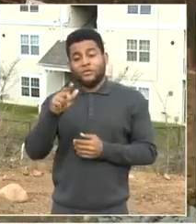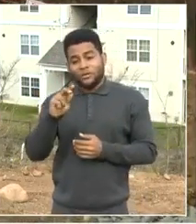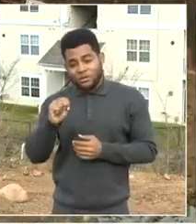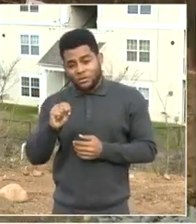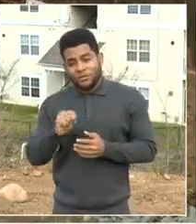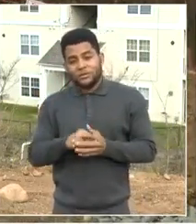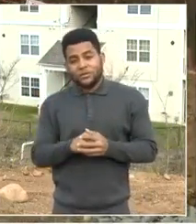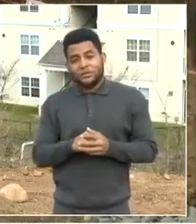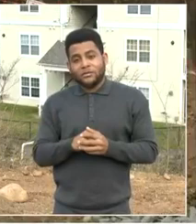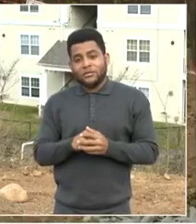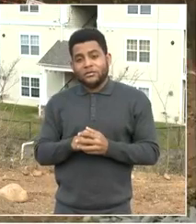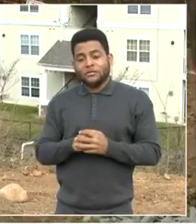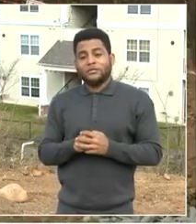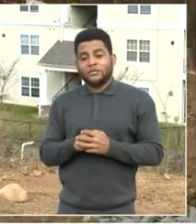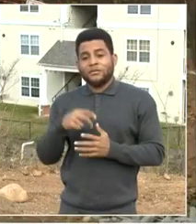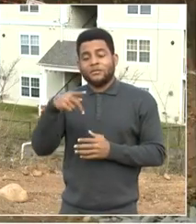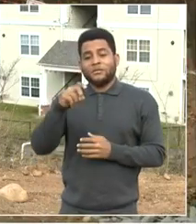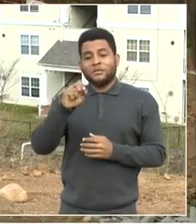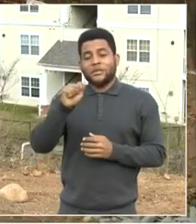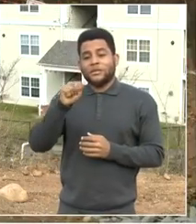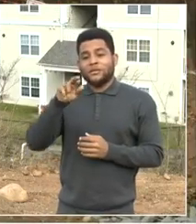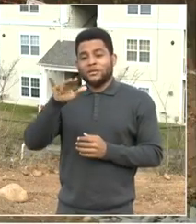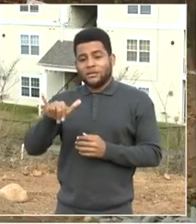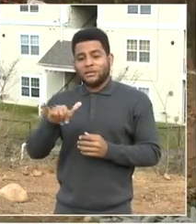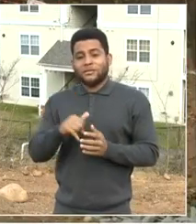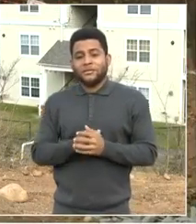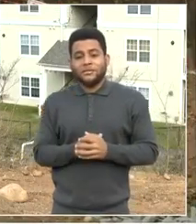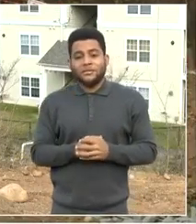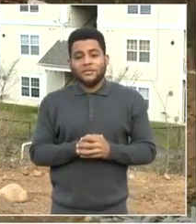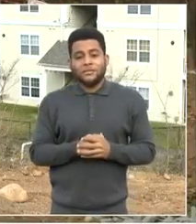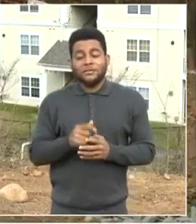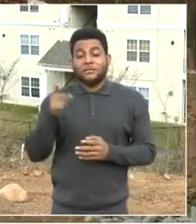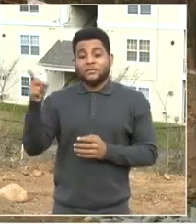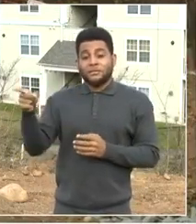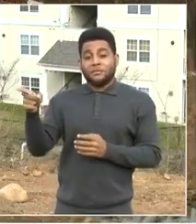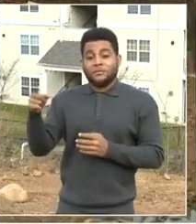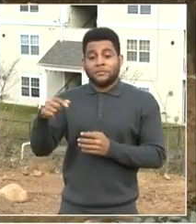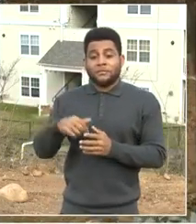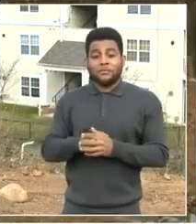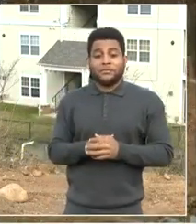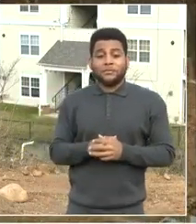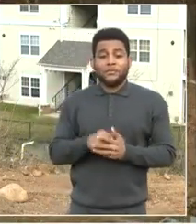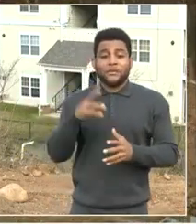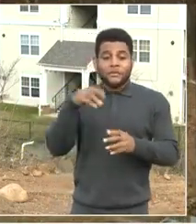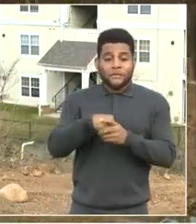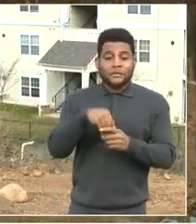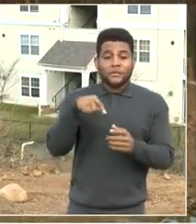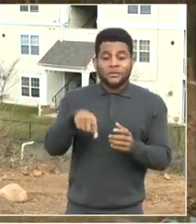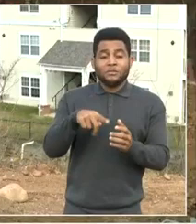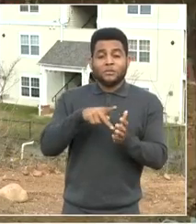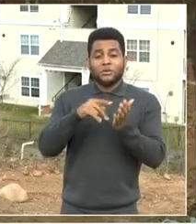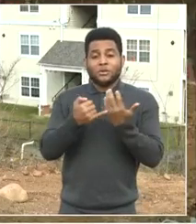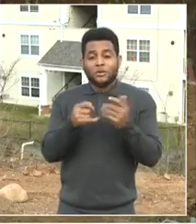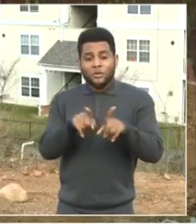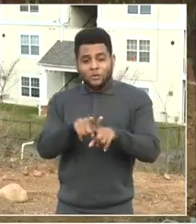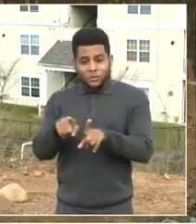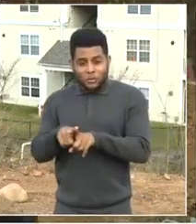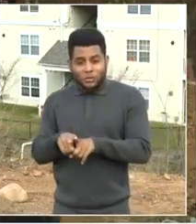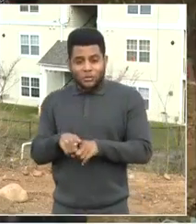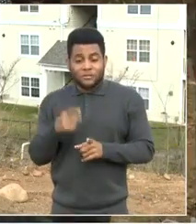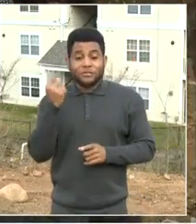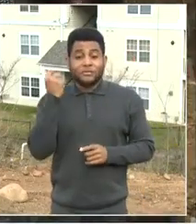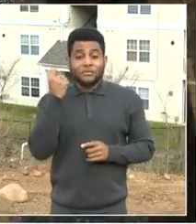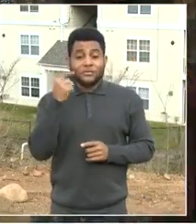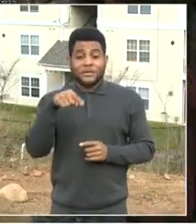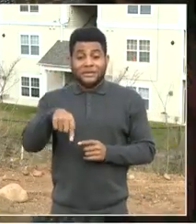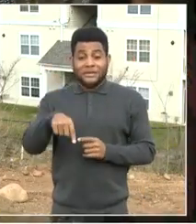Trust. And in so many ways, this investment is a pilot and